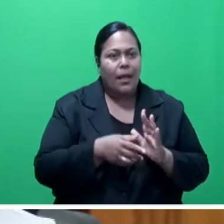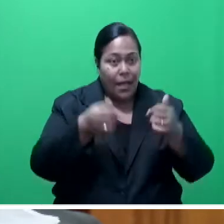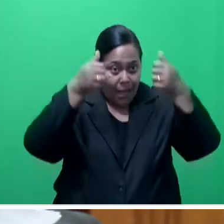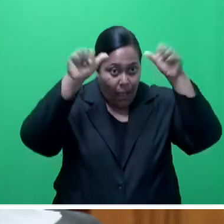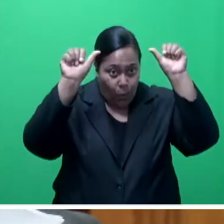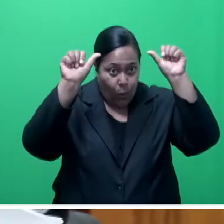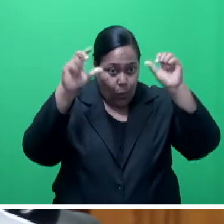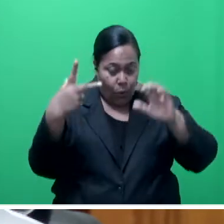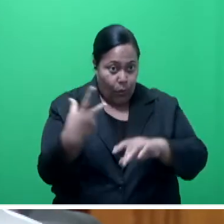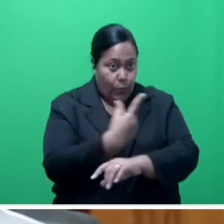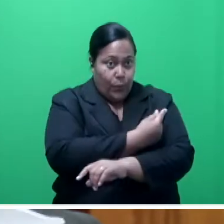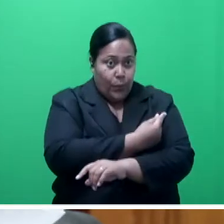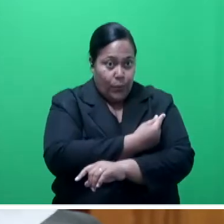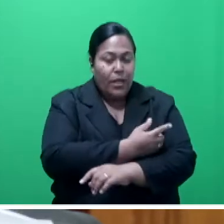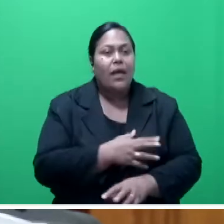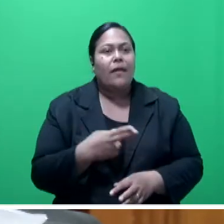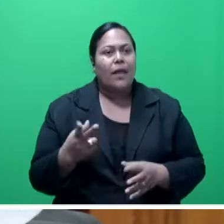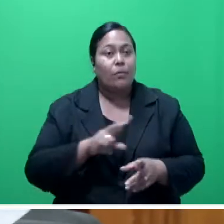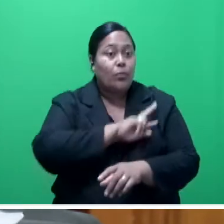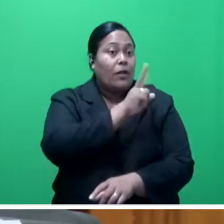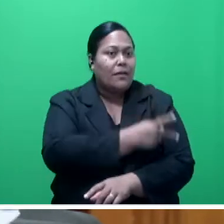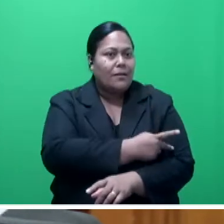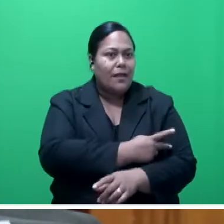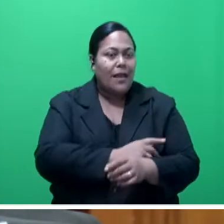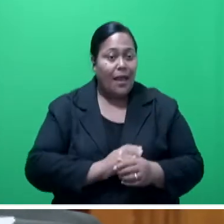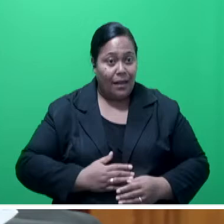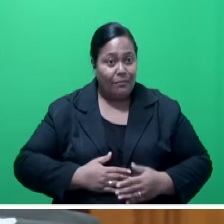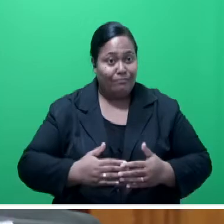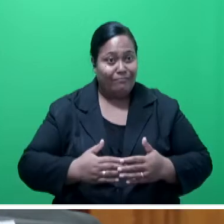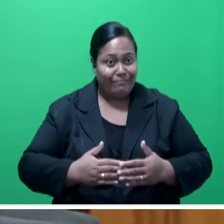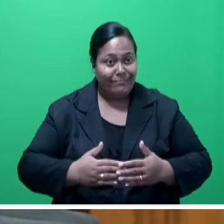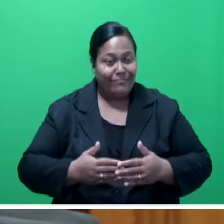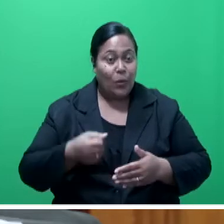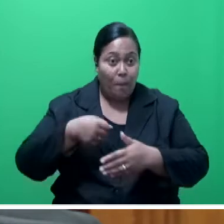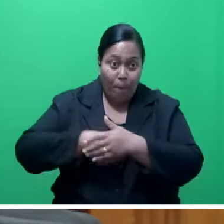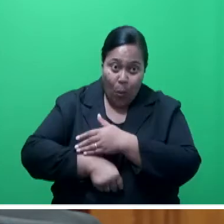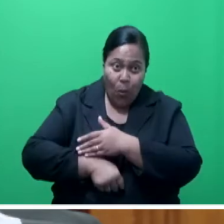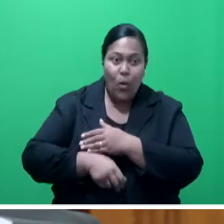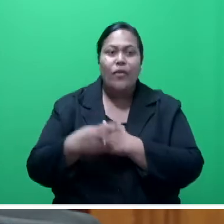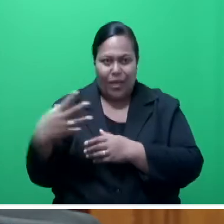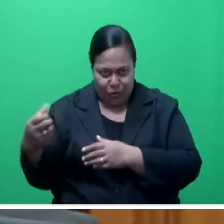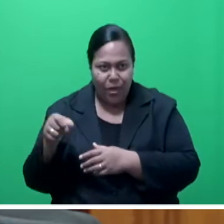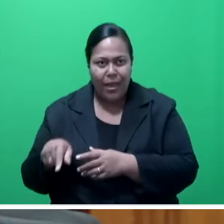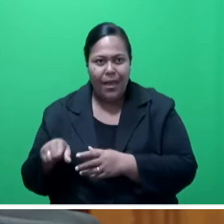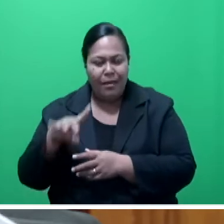gets pregnant and gives birth, you have this original breed of that particular animal, whether it's